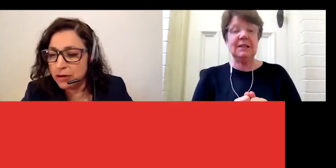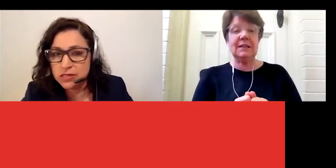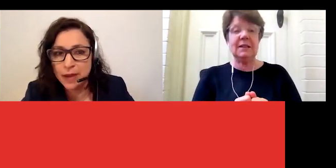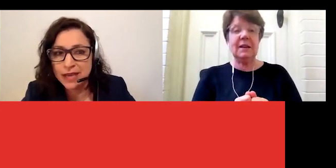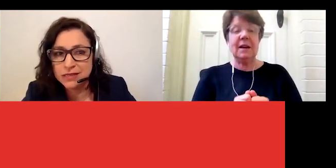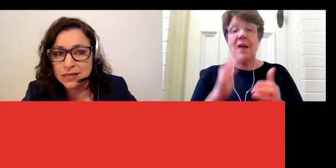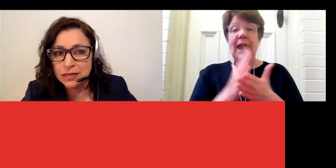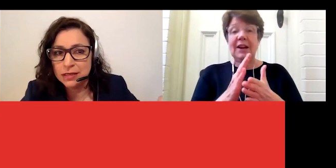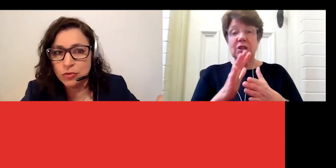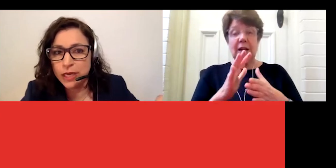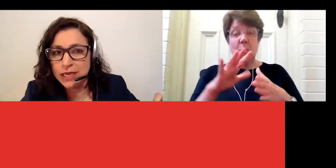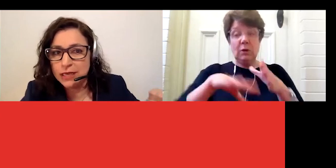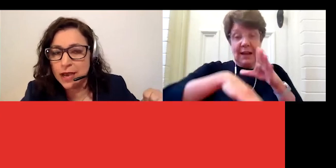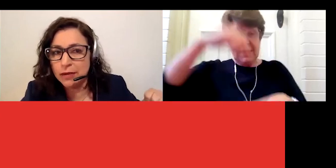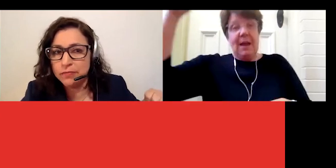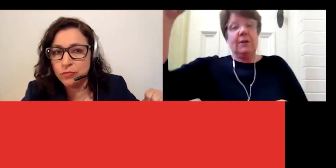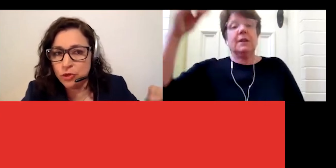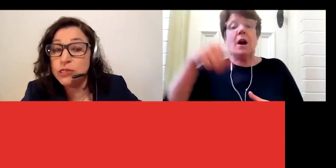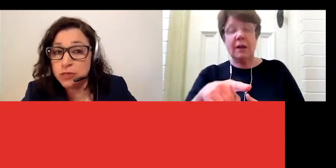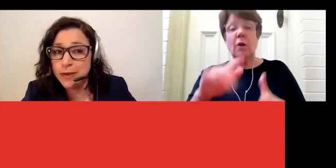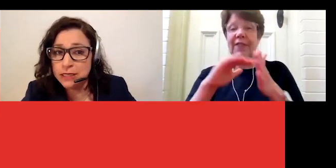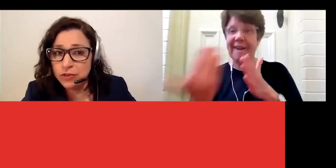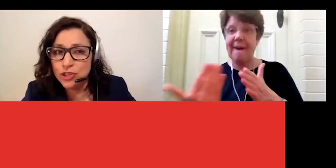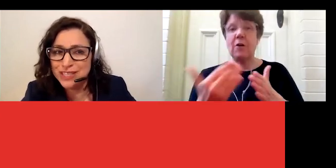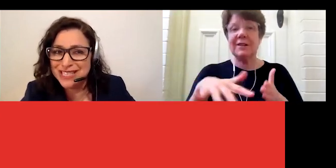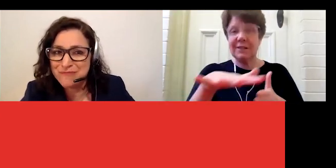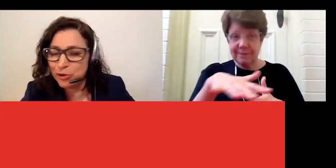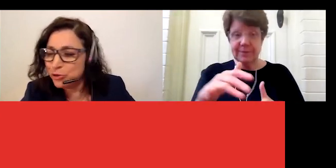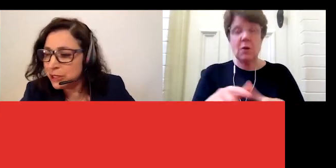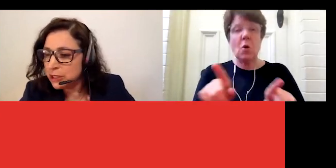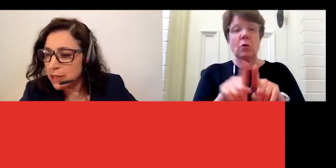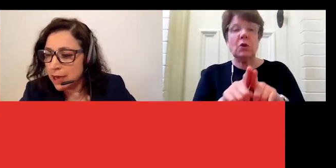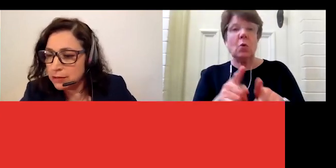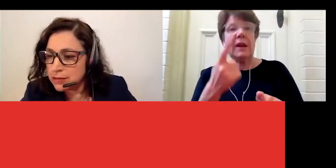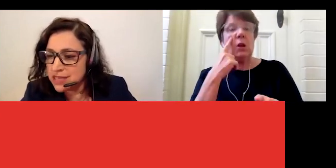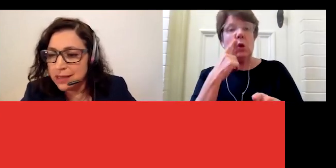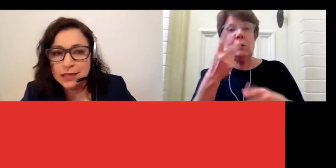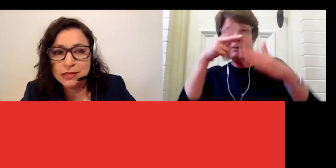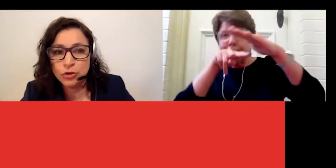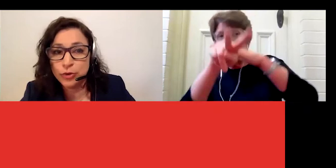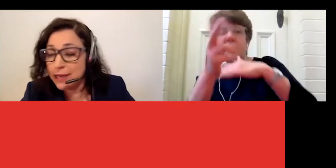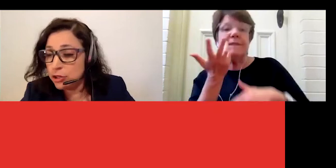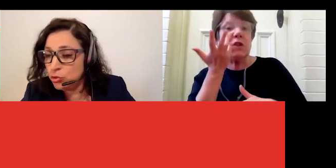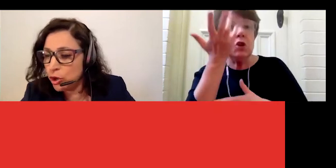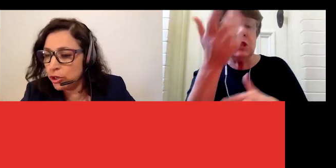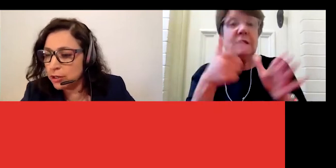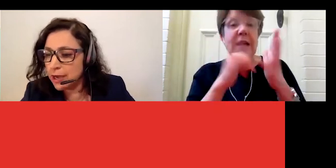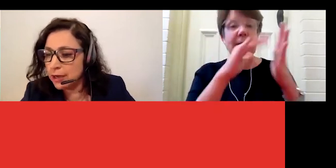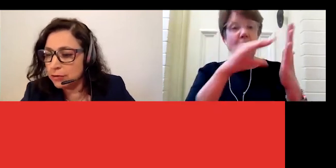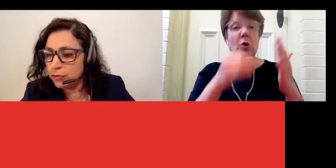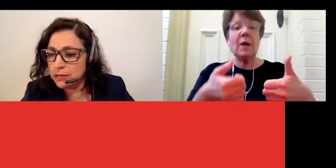the current space. We use prospective futures as a model. The second is create new